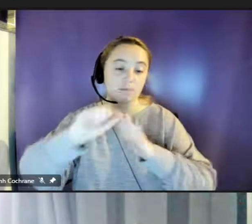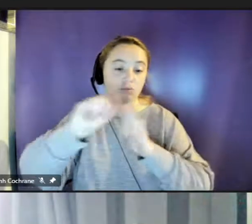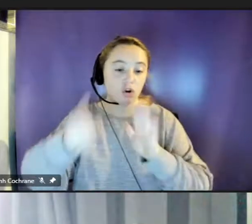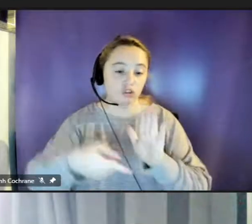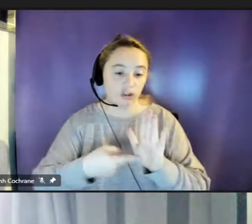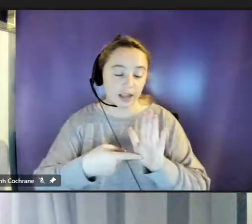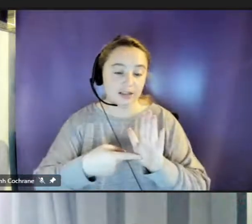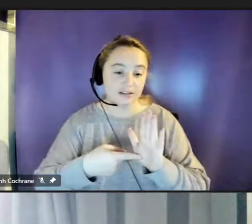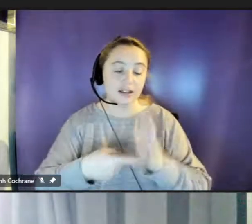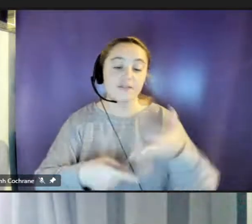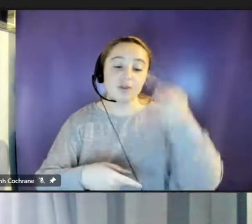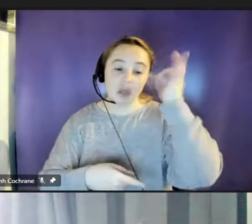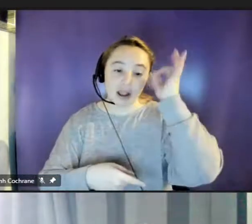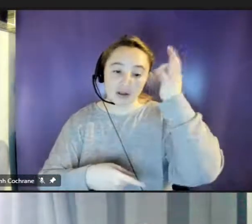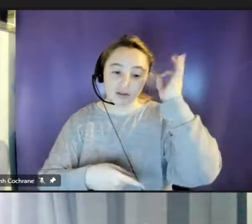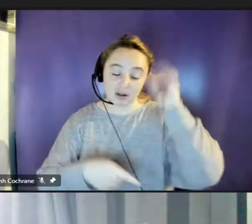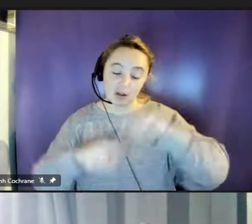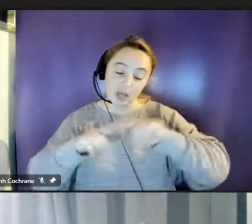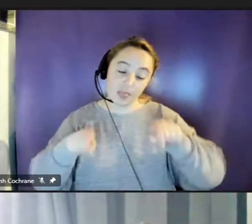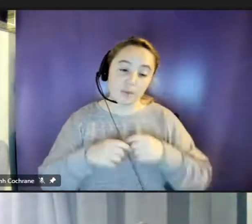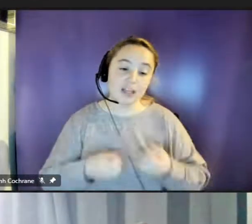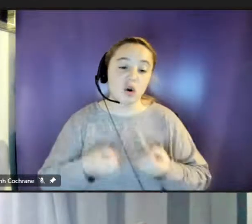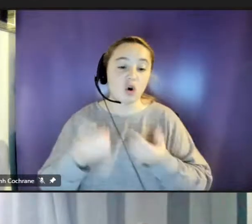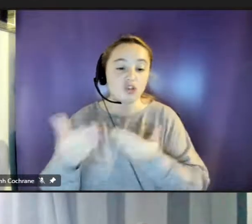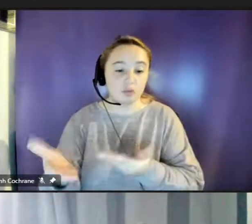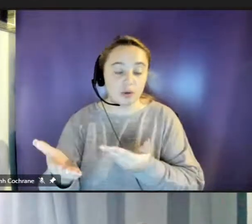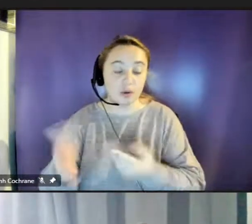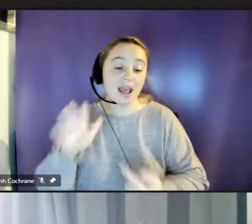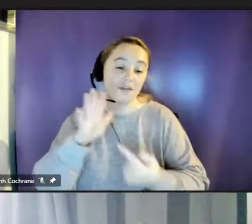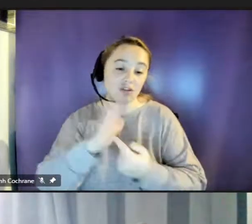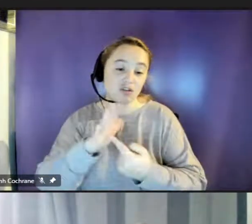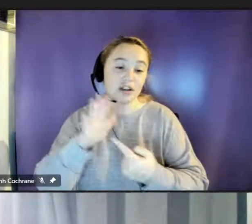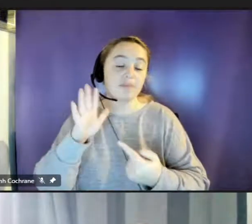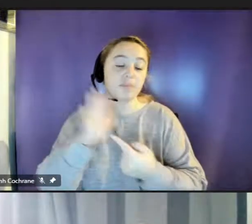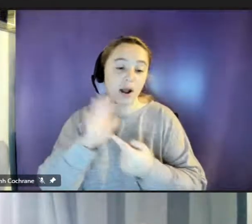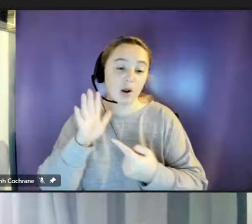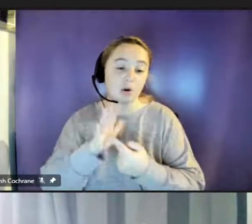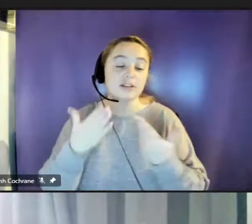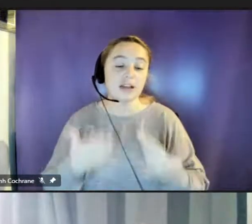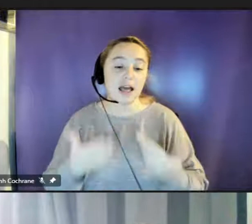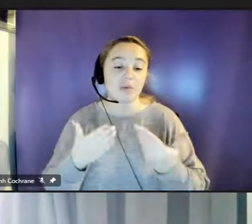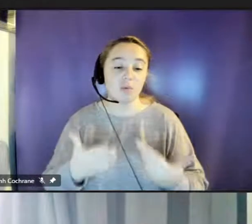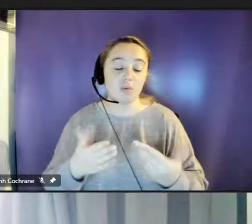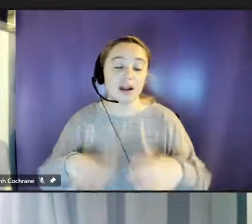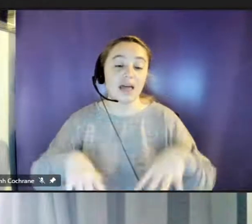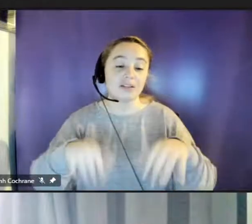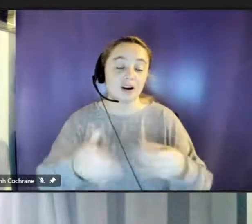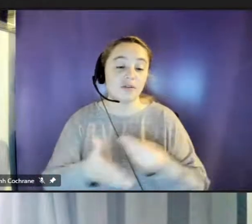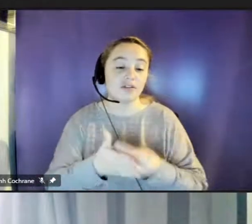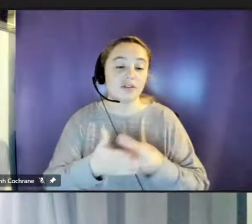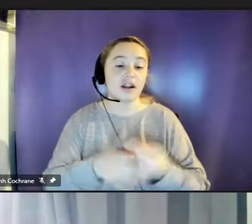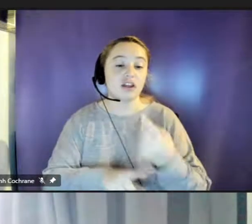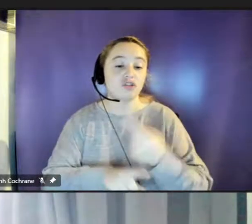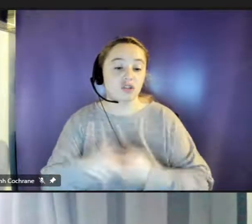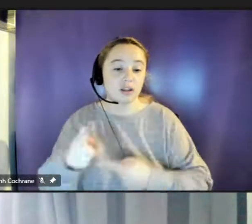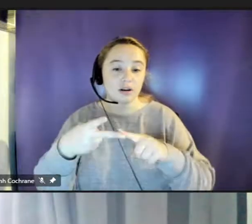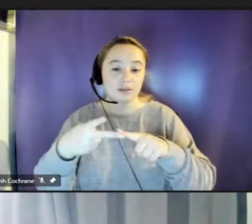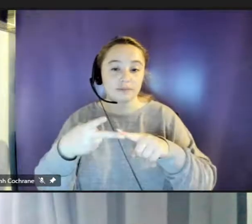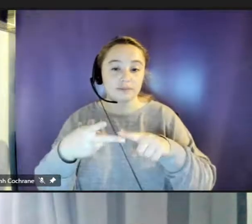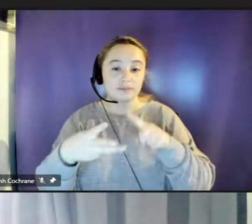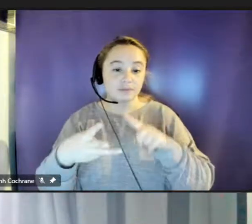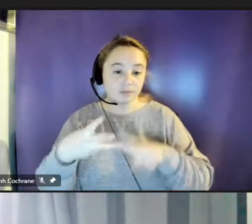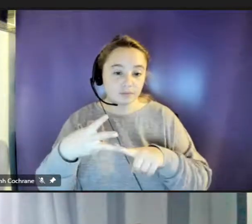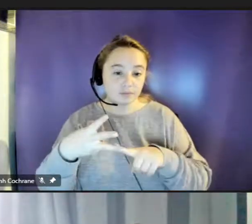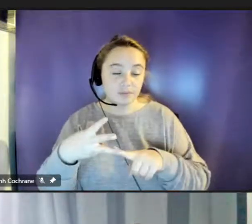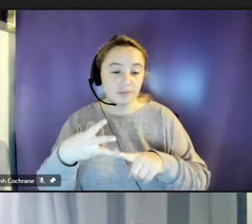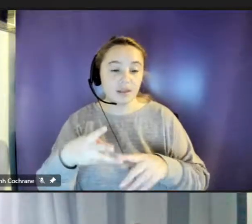council that we contribute to, and they're also key priorities at the start of the financial year. And then whilst these are running, we've